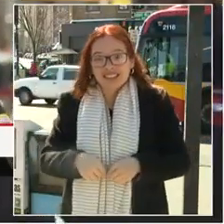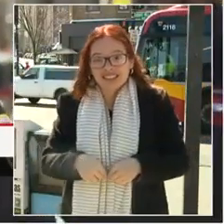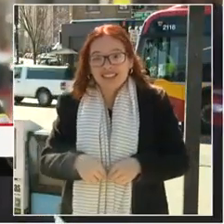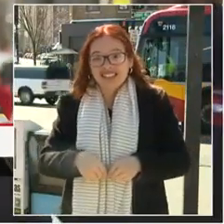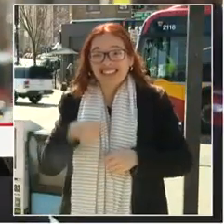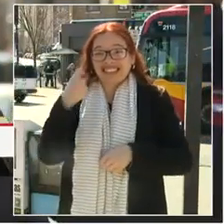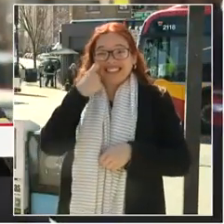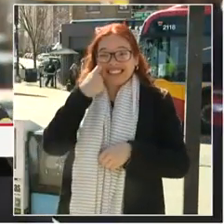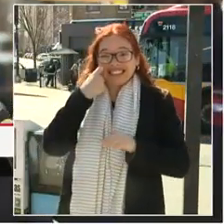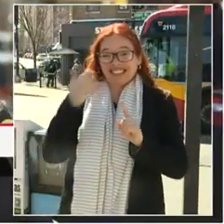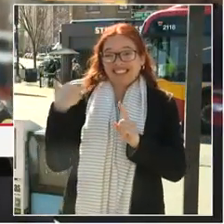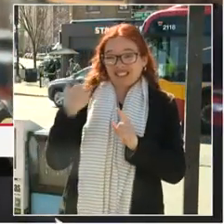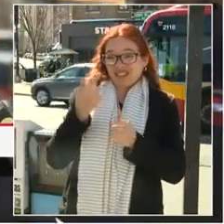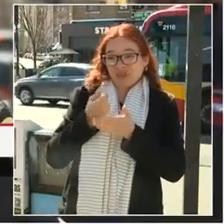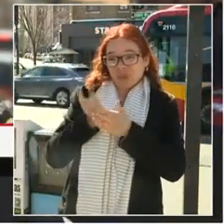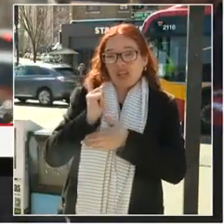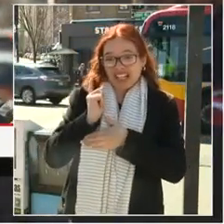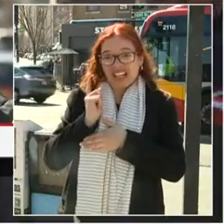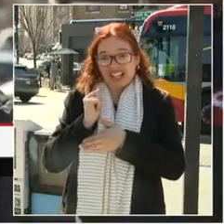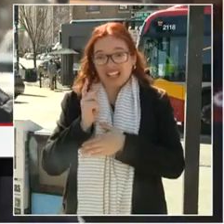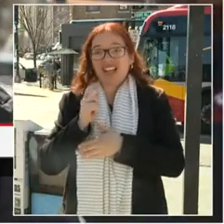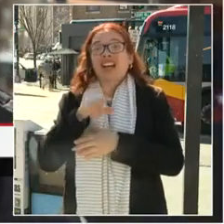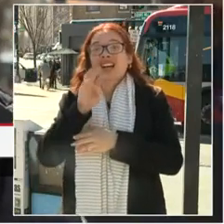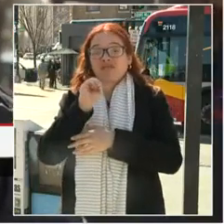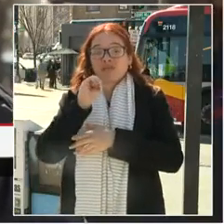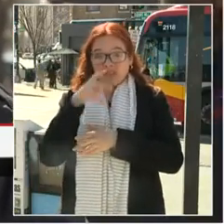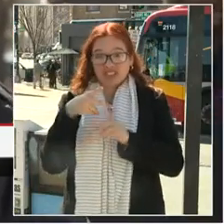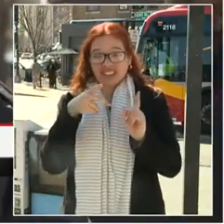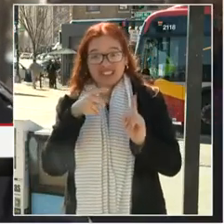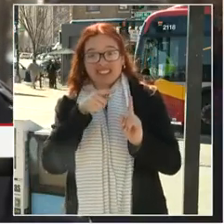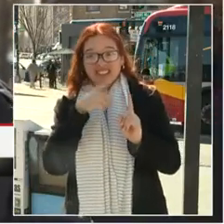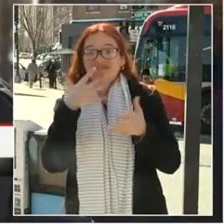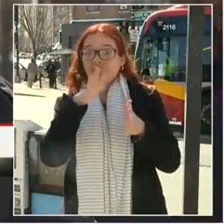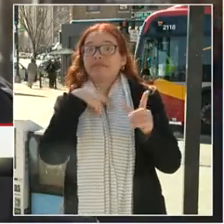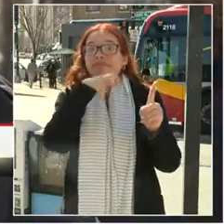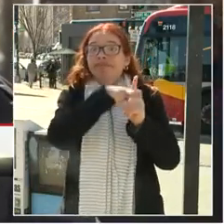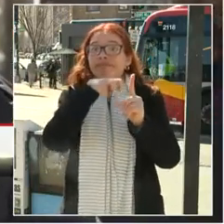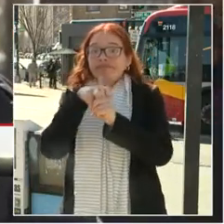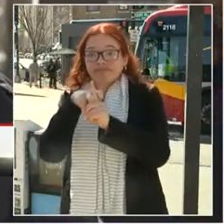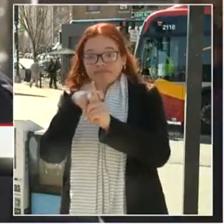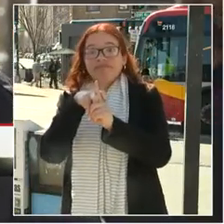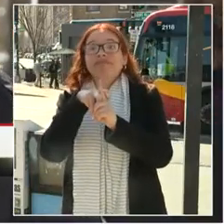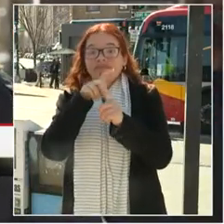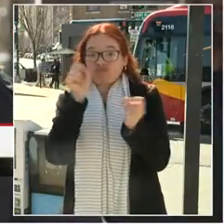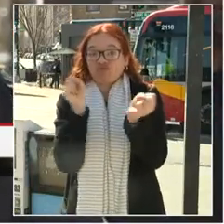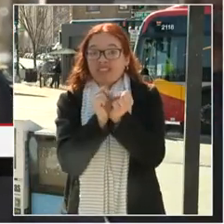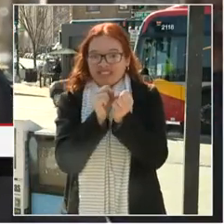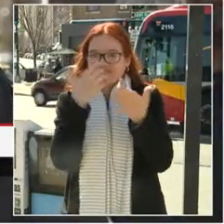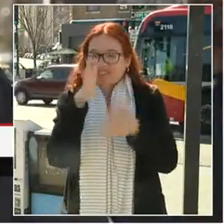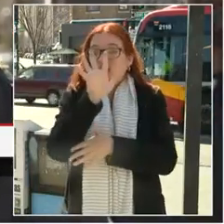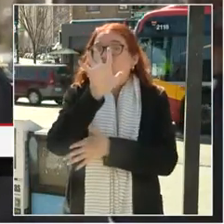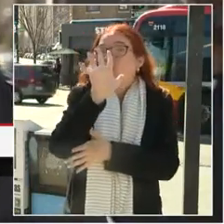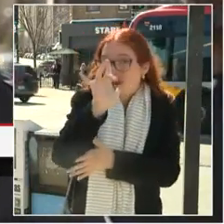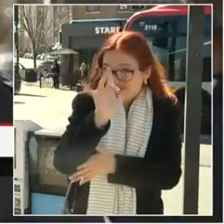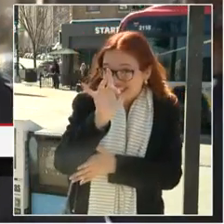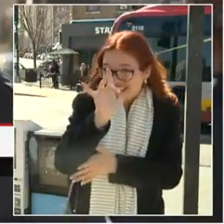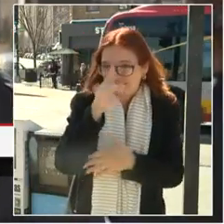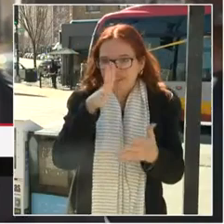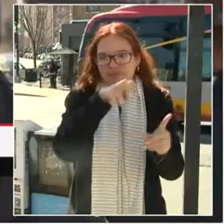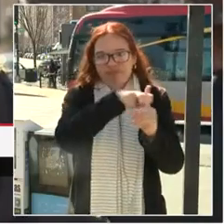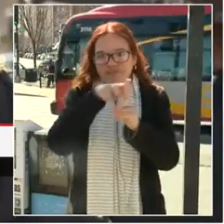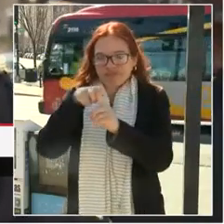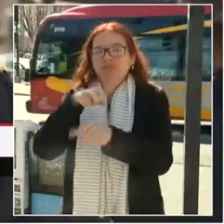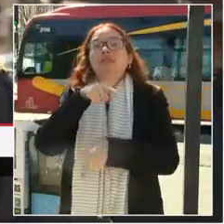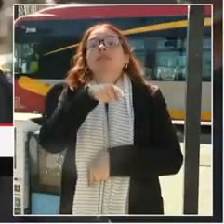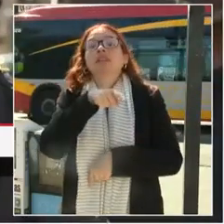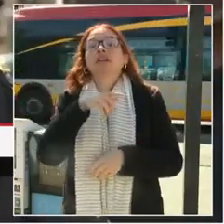weeks, MPD arrested 3 people who were responsible for a total of 25 establishment burglaries, robberies,